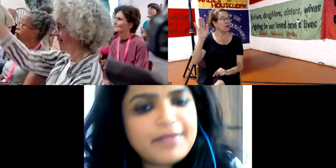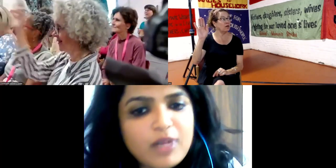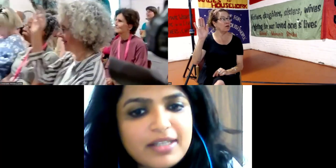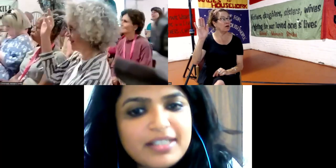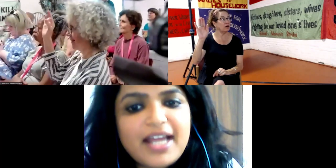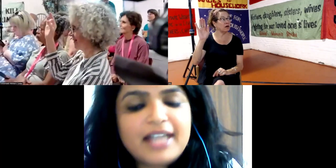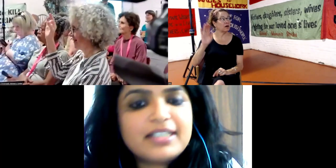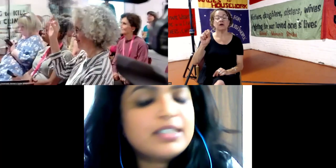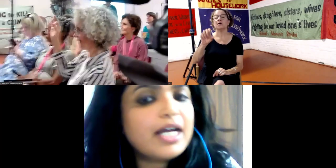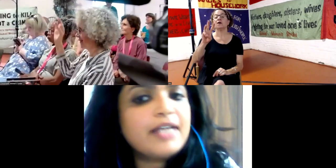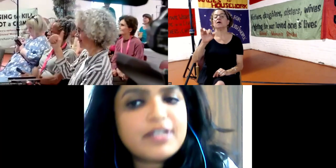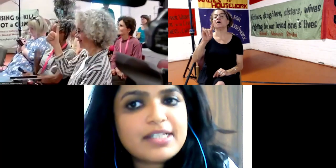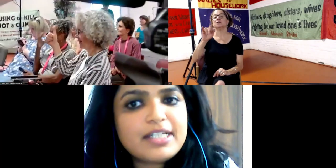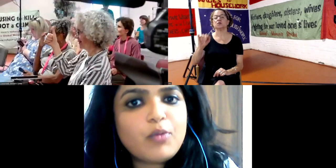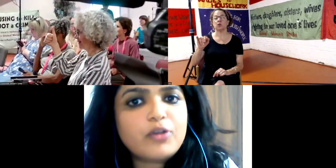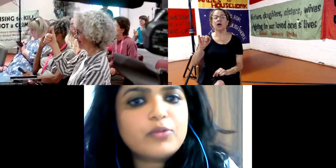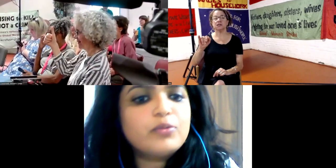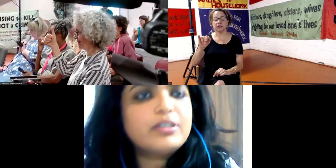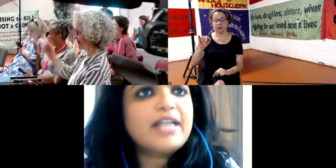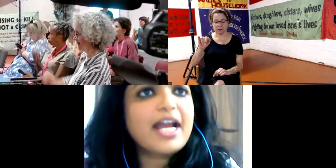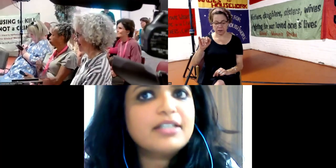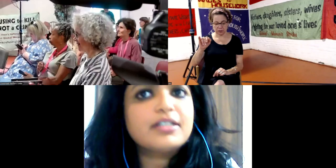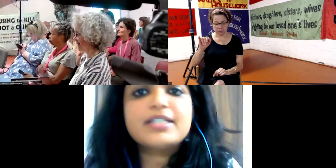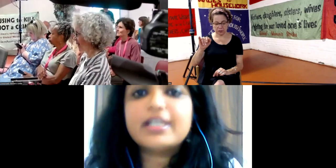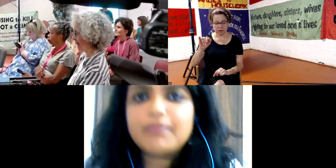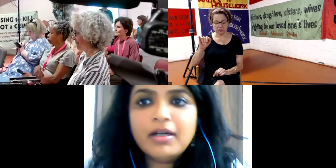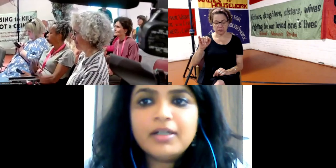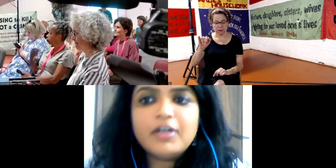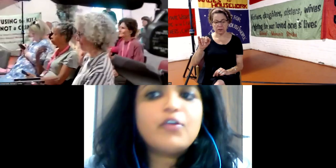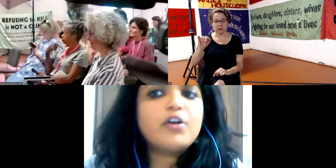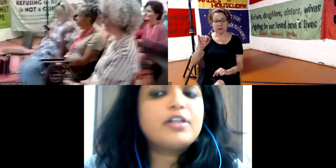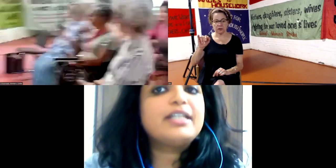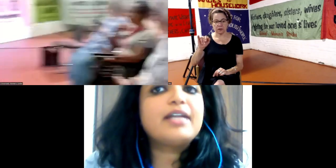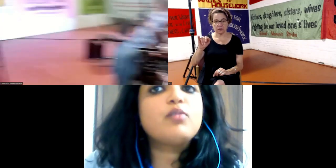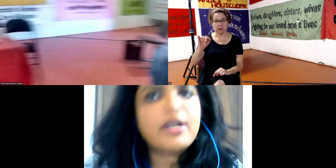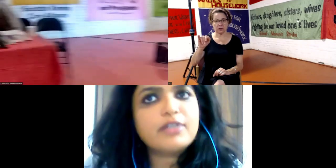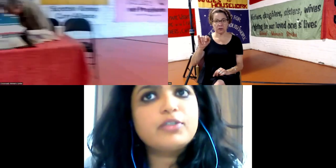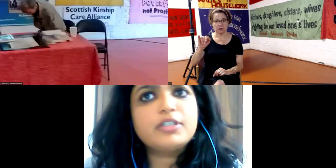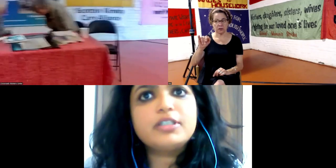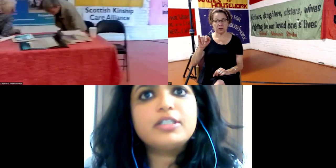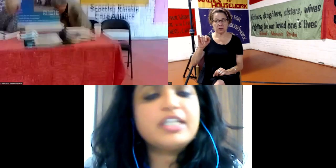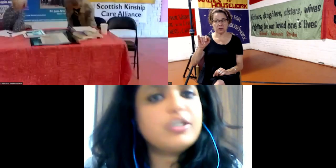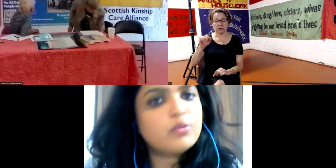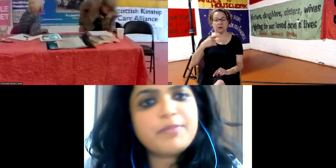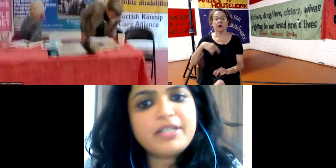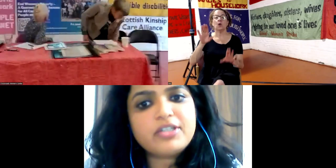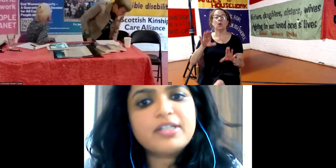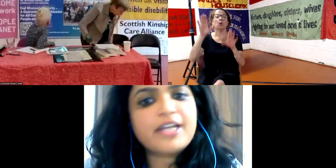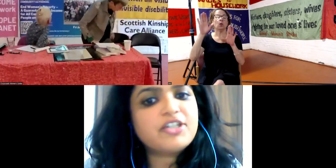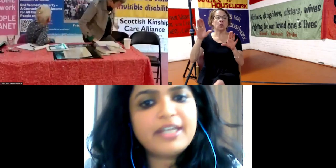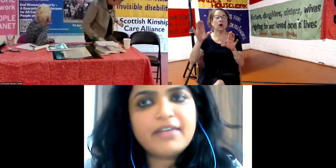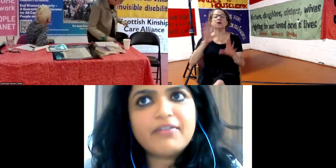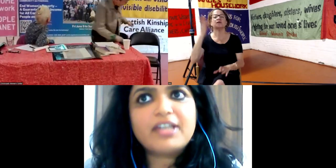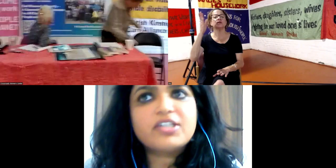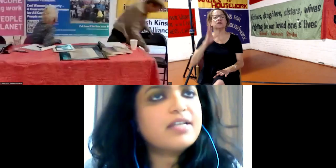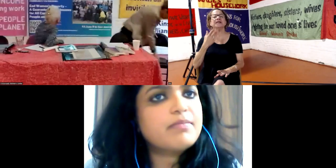My name is Swati, and I firstly want to thank Selma for that wonderful keynote speech that